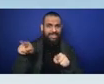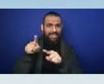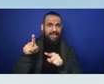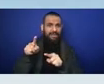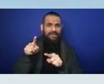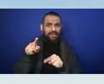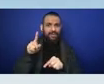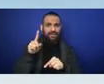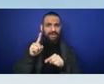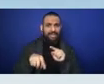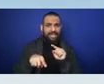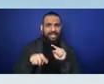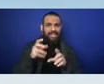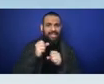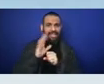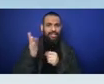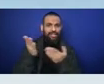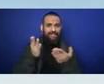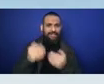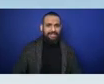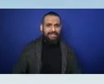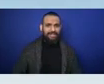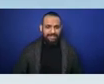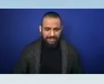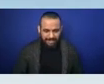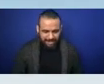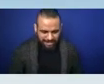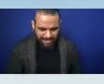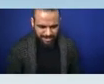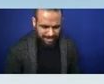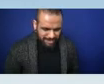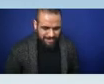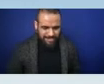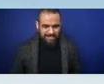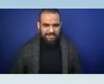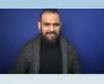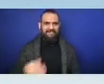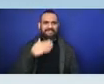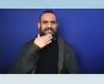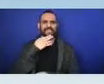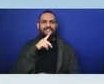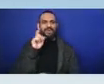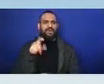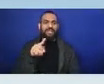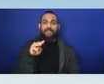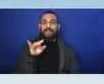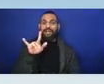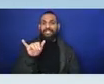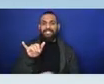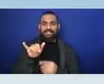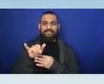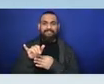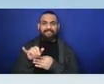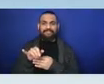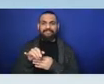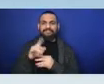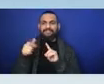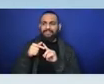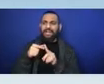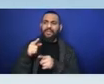And how exactly is this enforcement to wear a mask? Because if you don't wear a